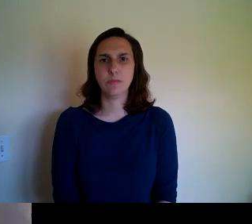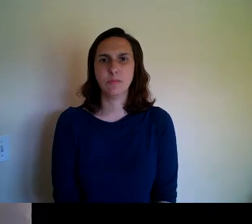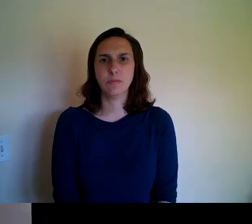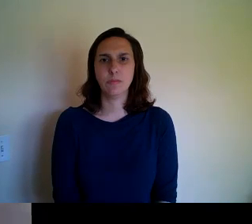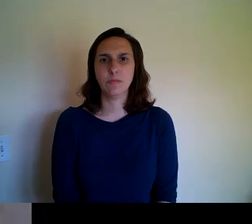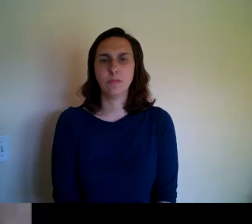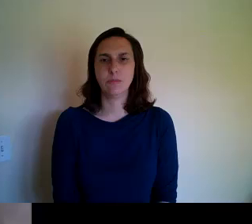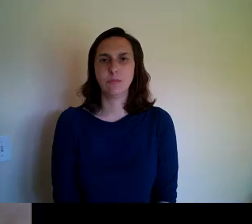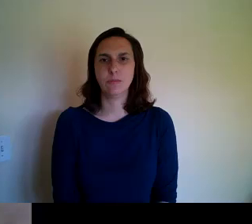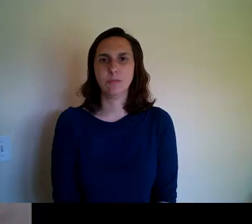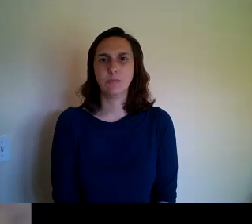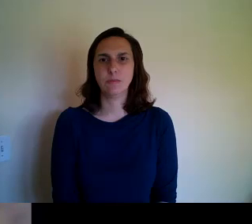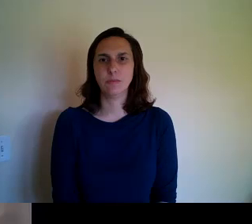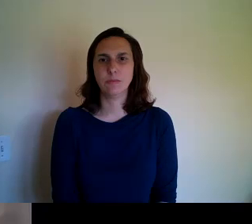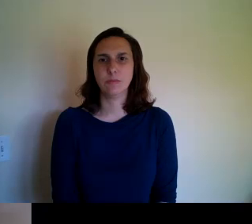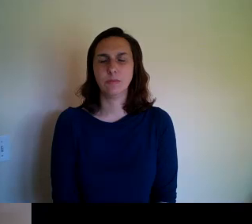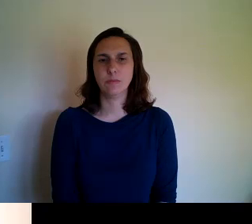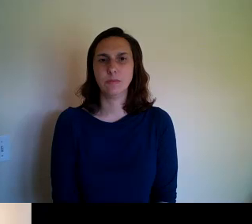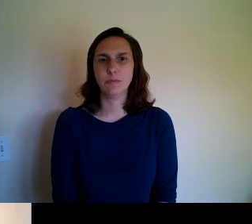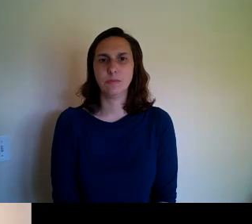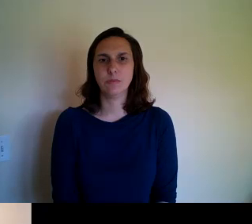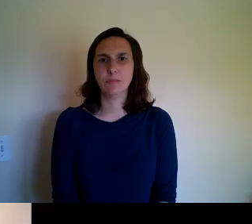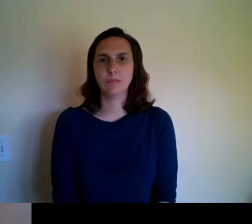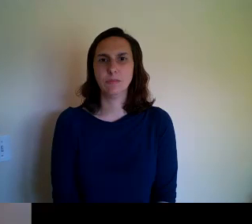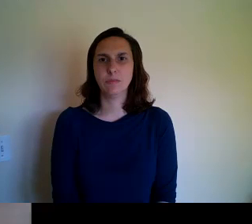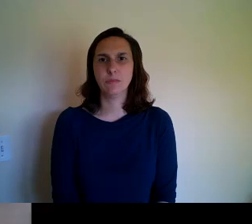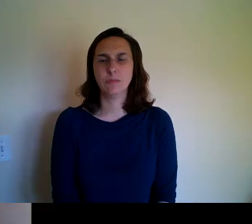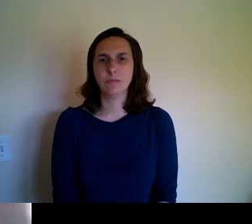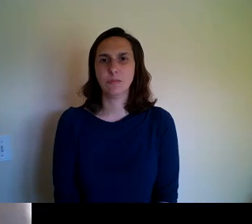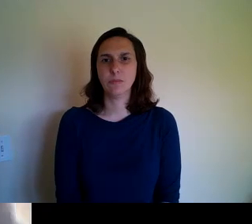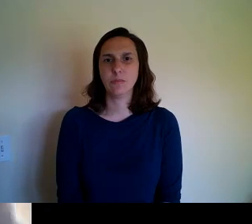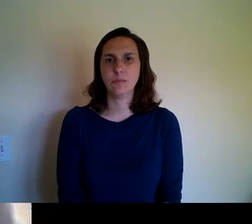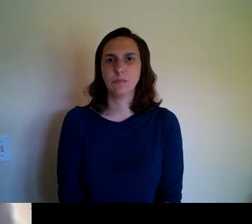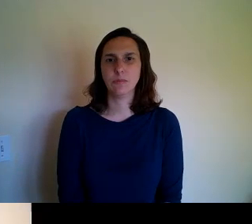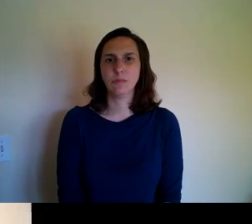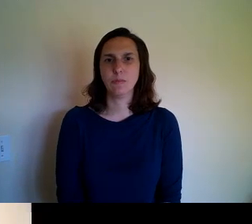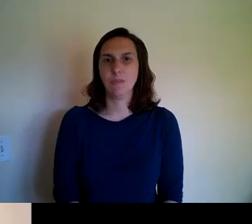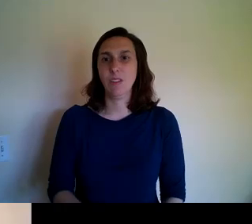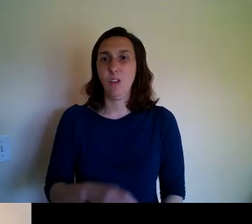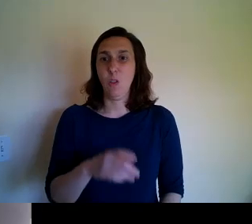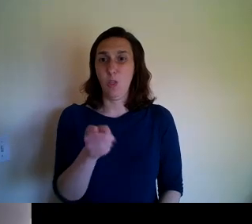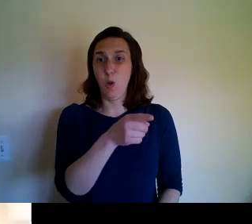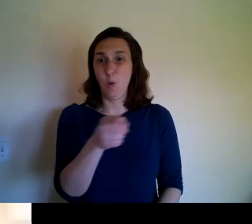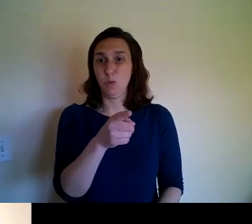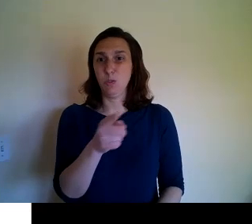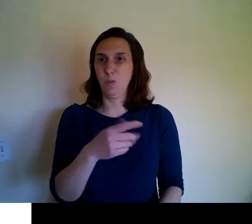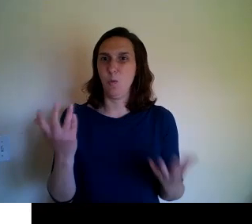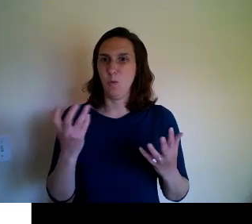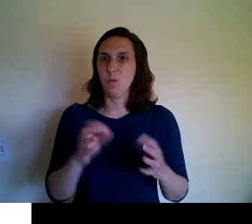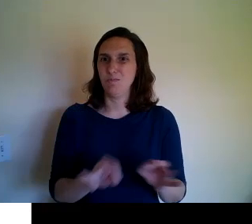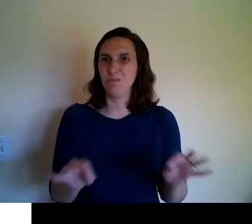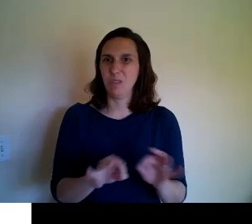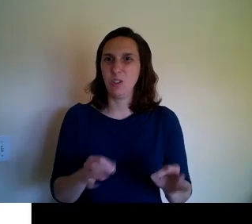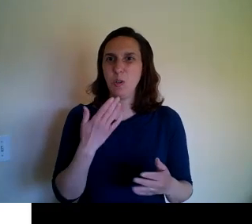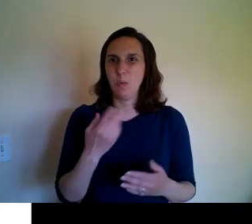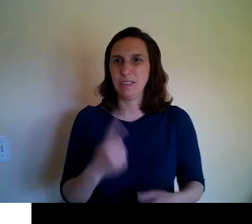base x gives you x. And you'll find that these are the magic sauce that we're going to refer back to. So I'm